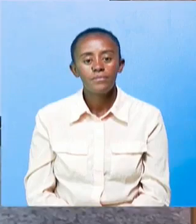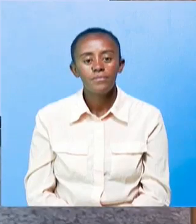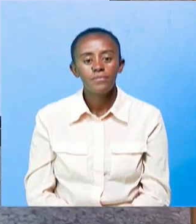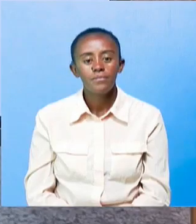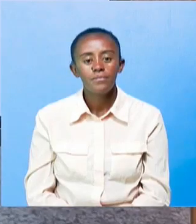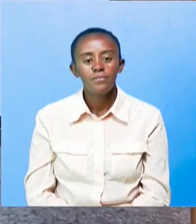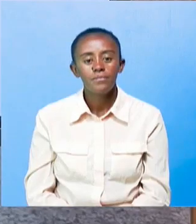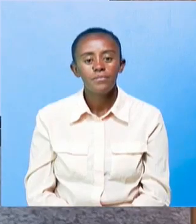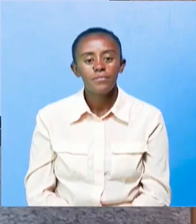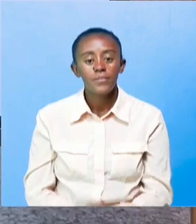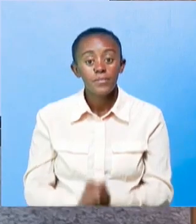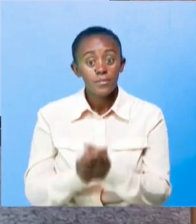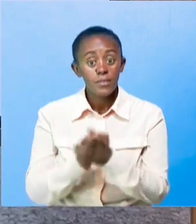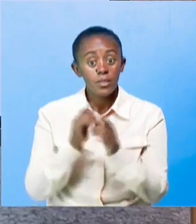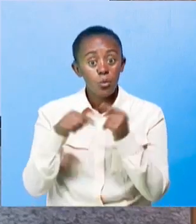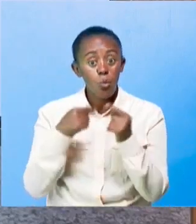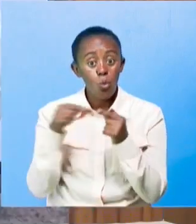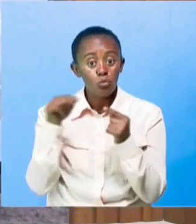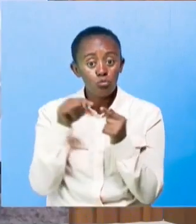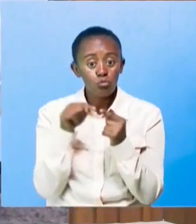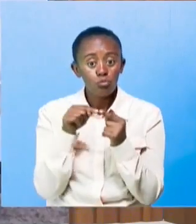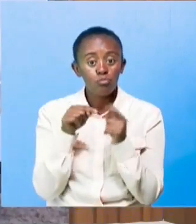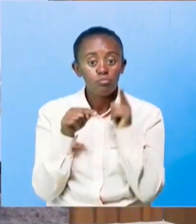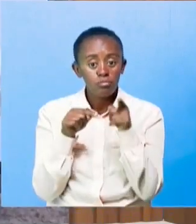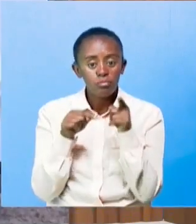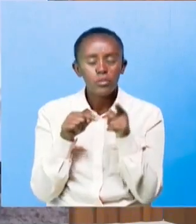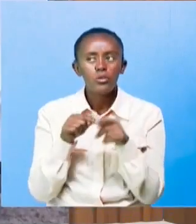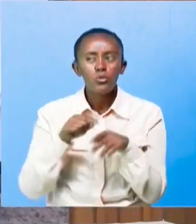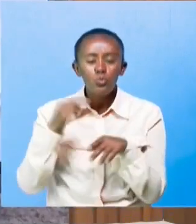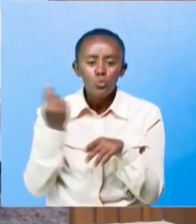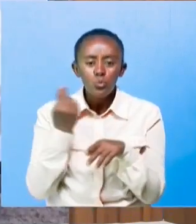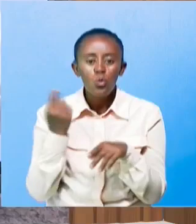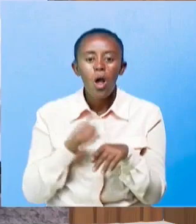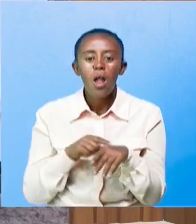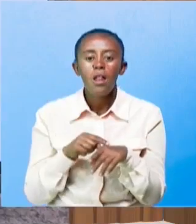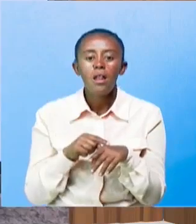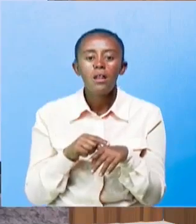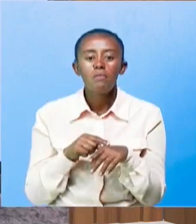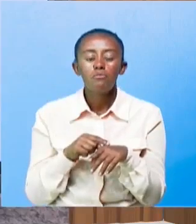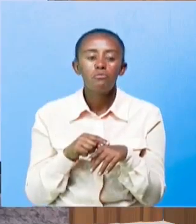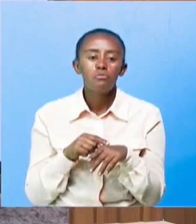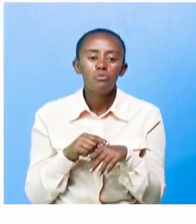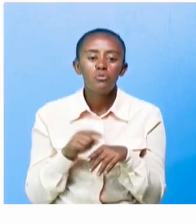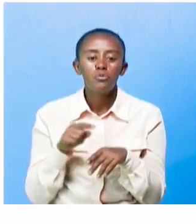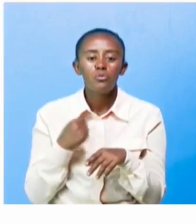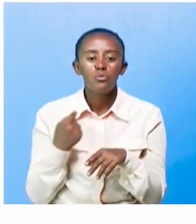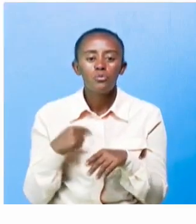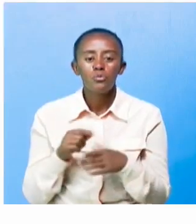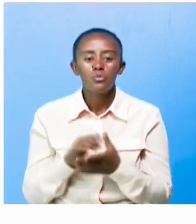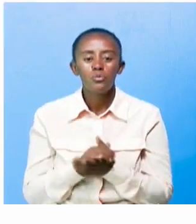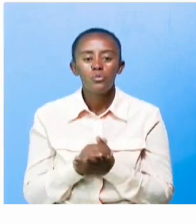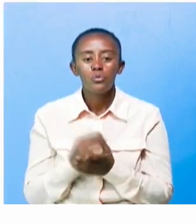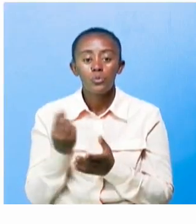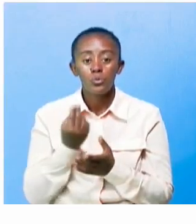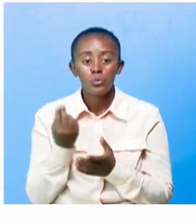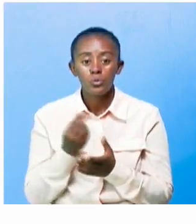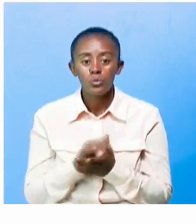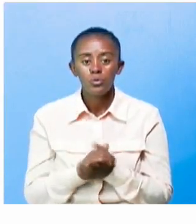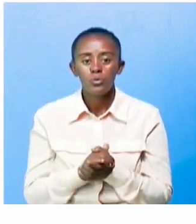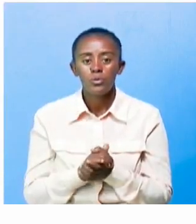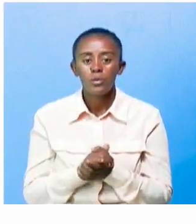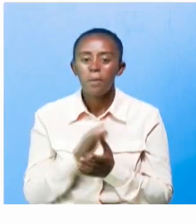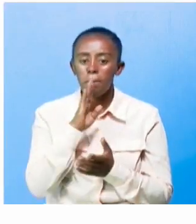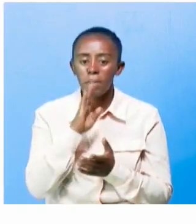In the case of going to, we usually use, we have to use the verb